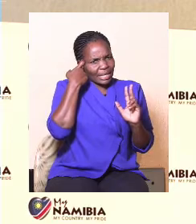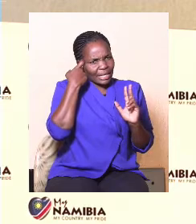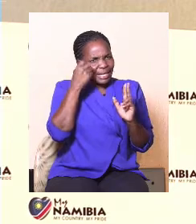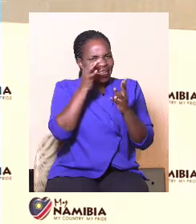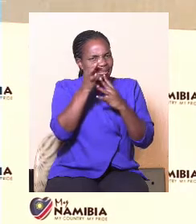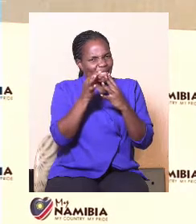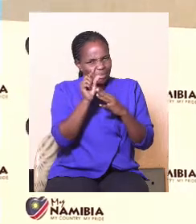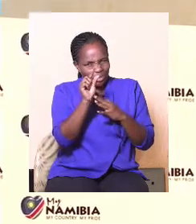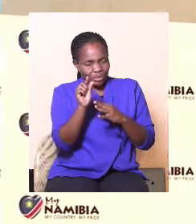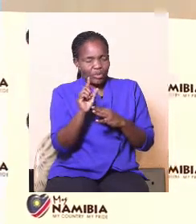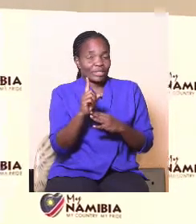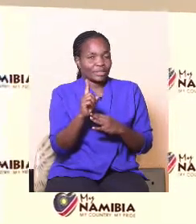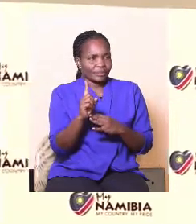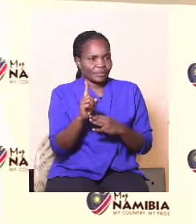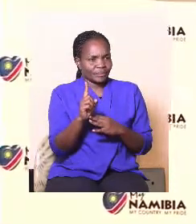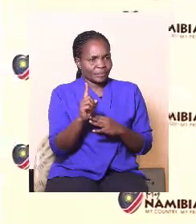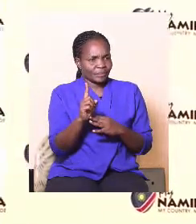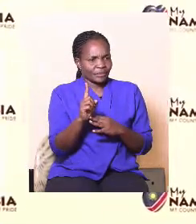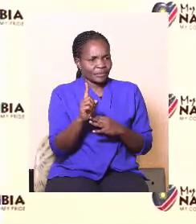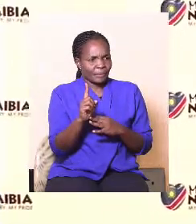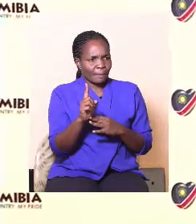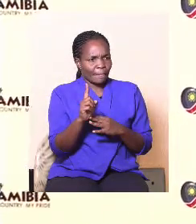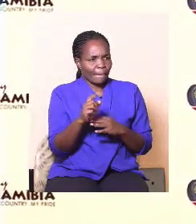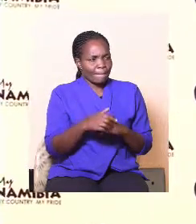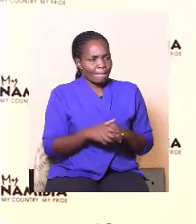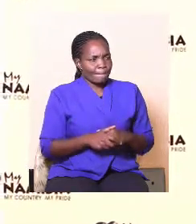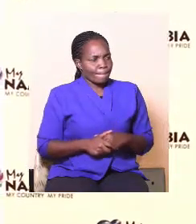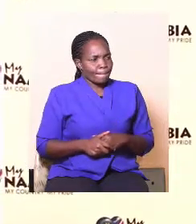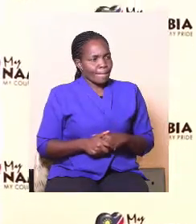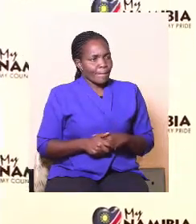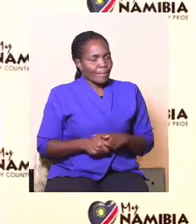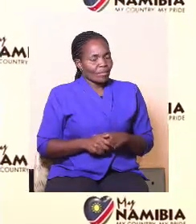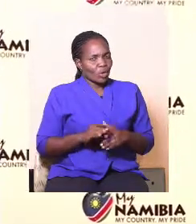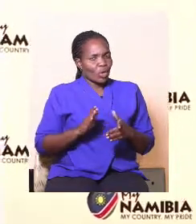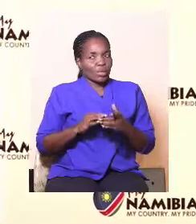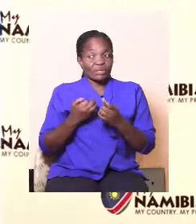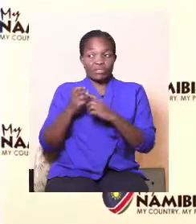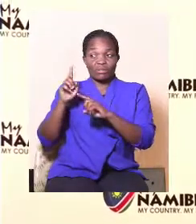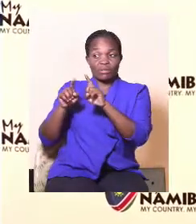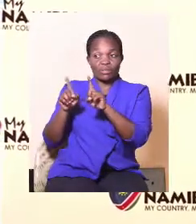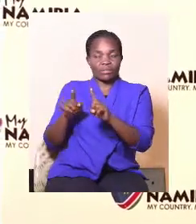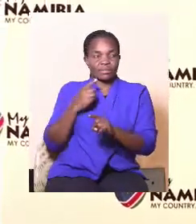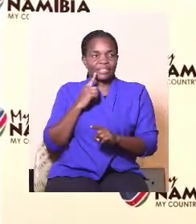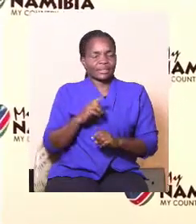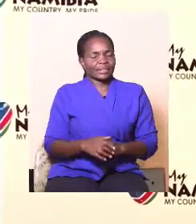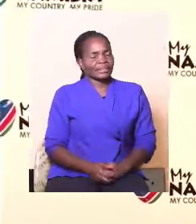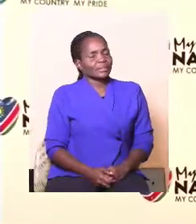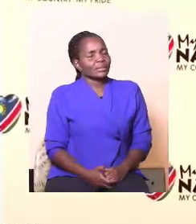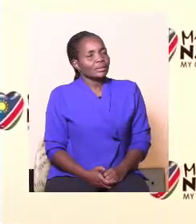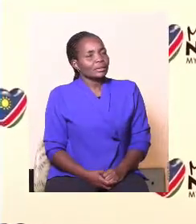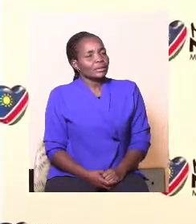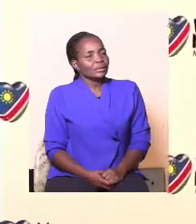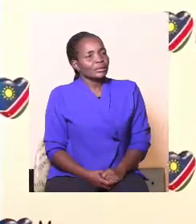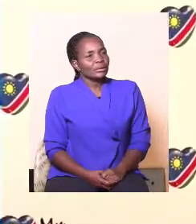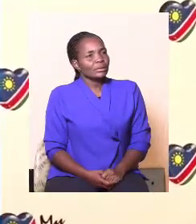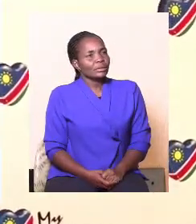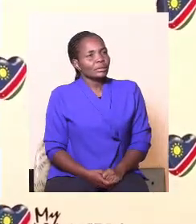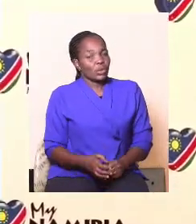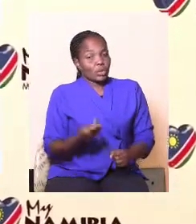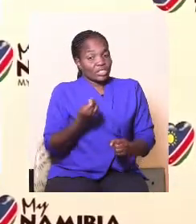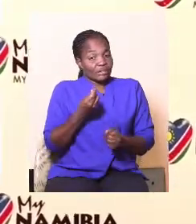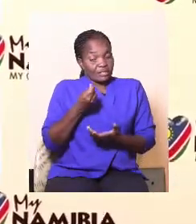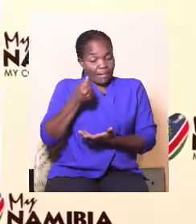well. That is when one of the questions we posed, that why is it that the emergency income